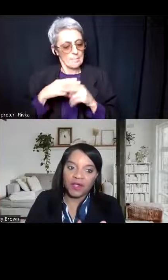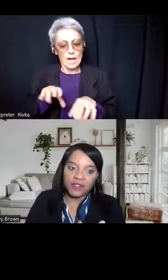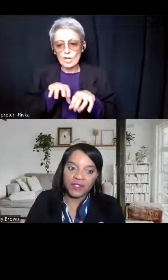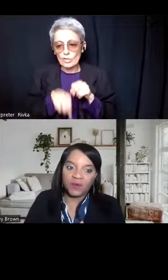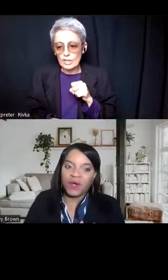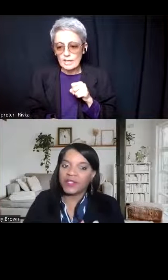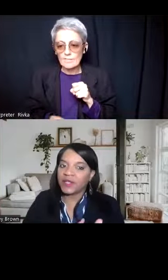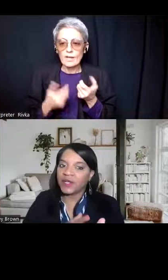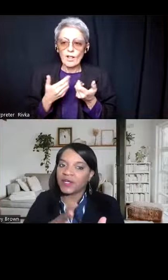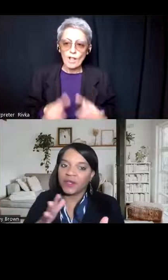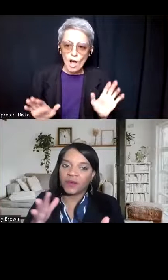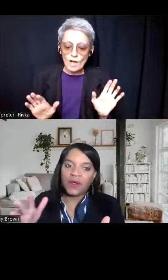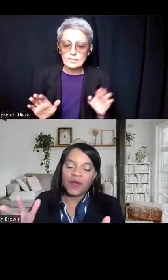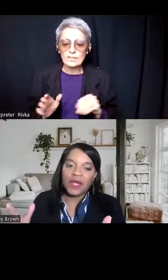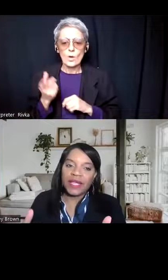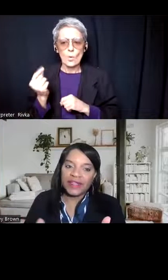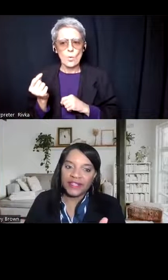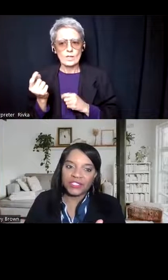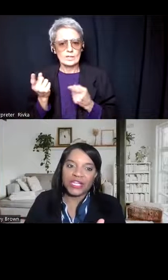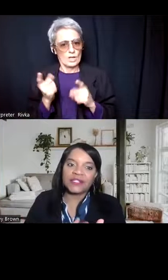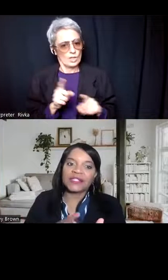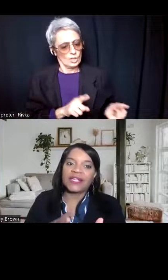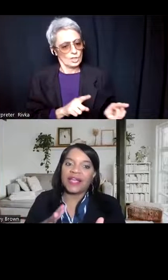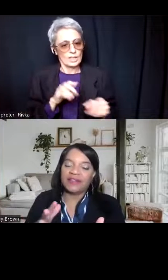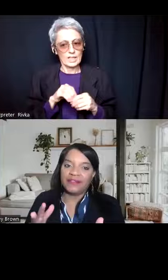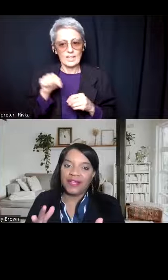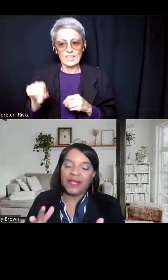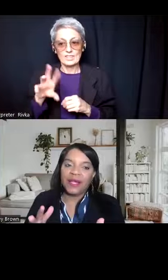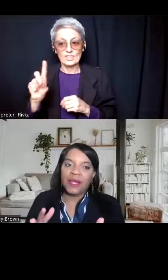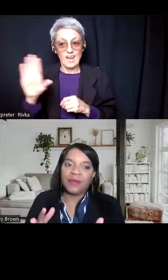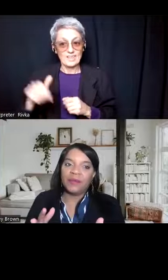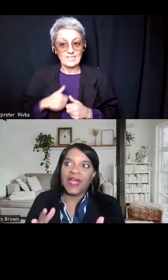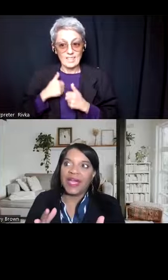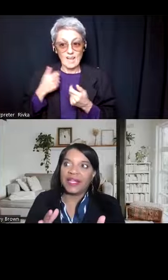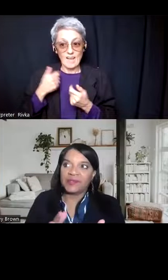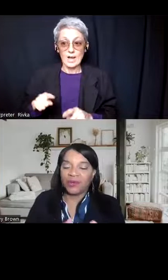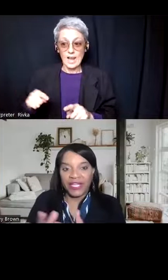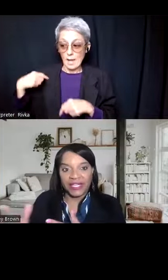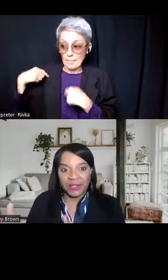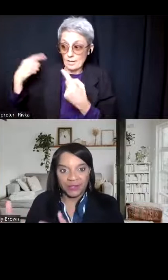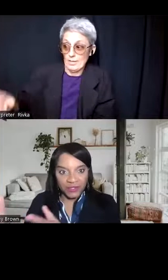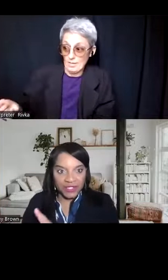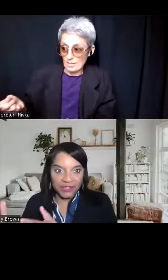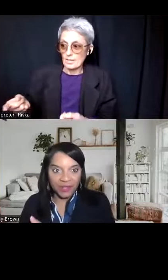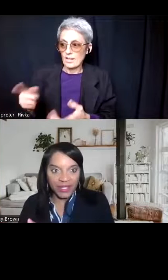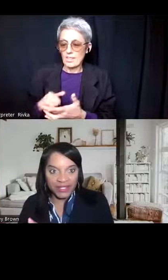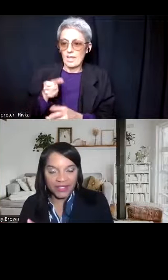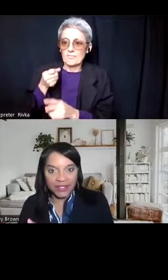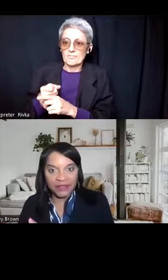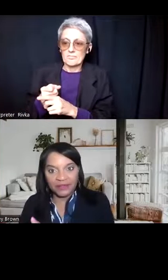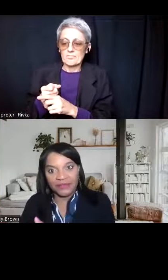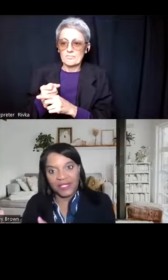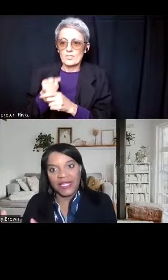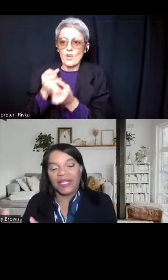and loss, and what has occurred in this child's life that is bringing them to this